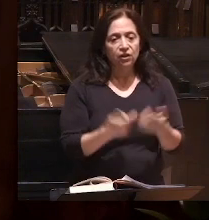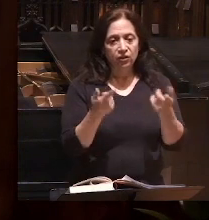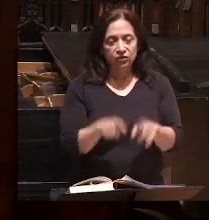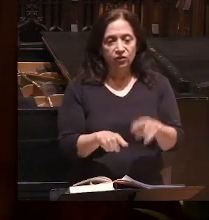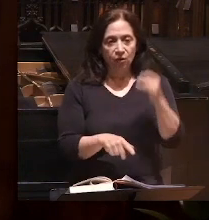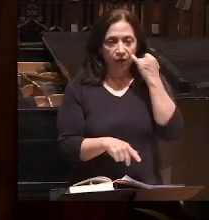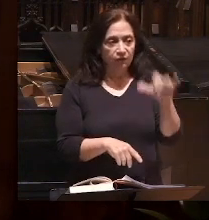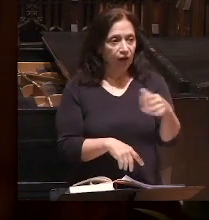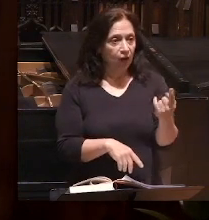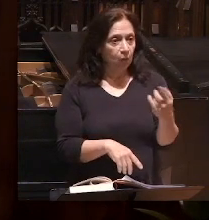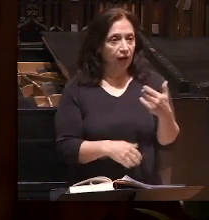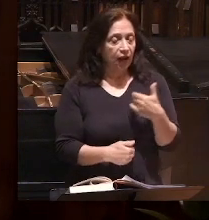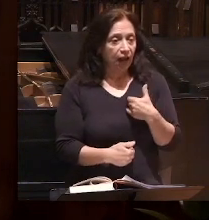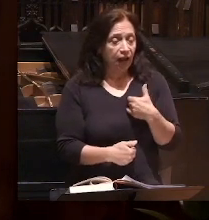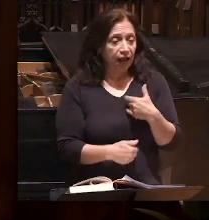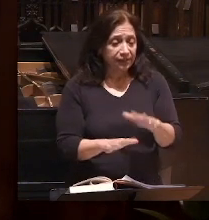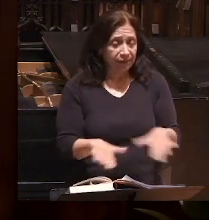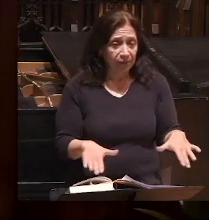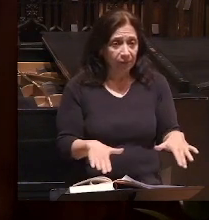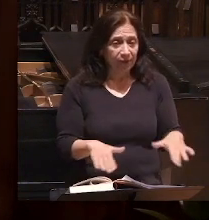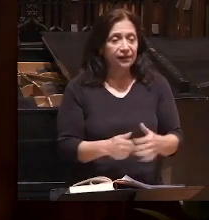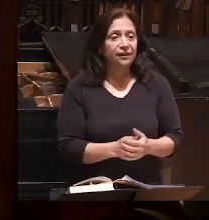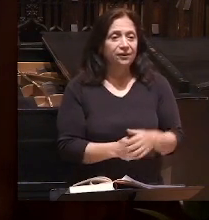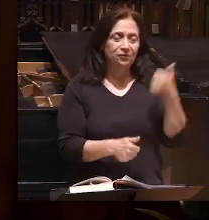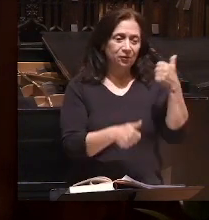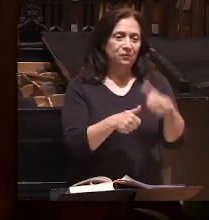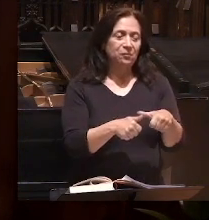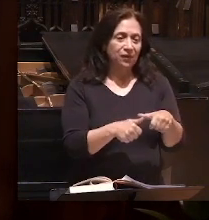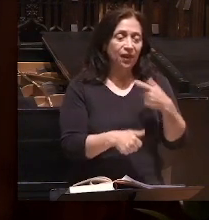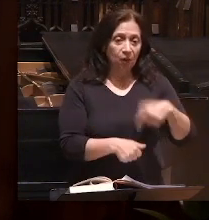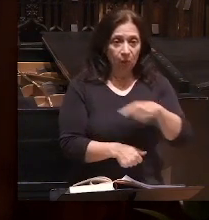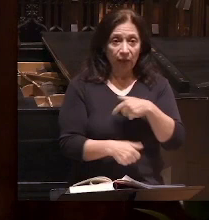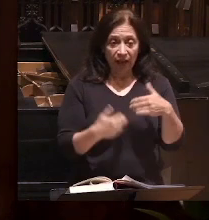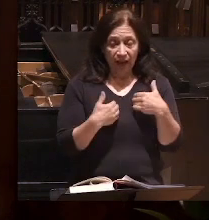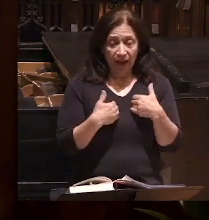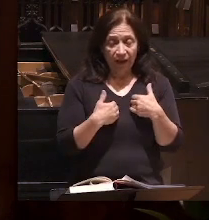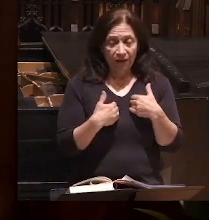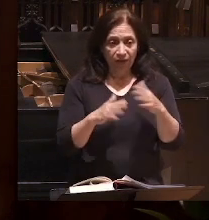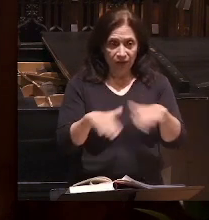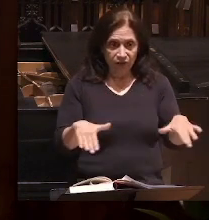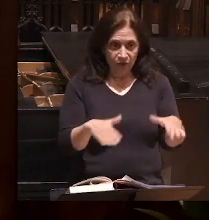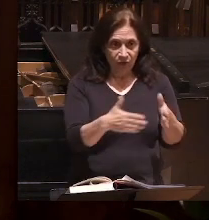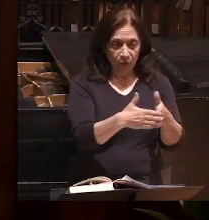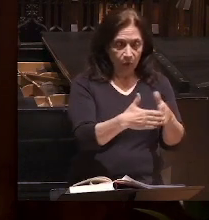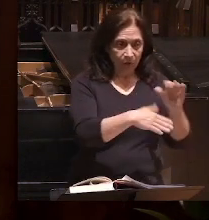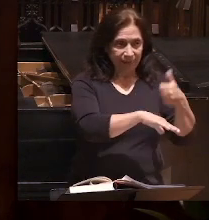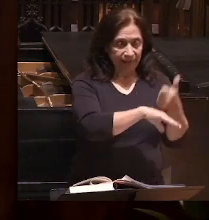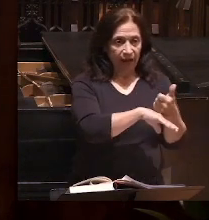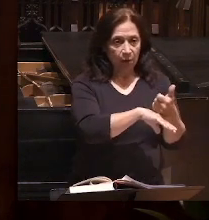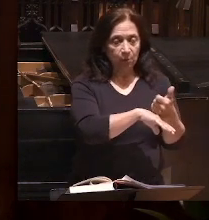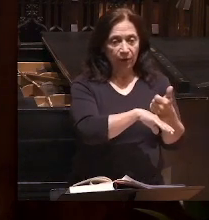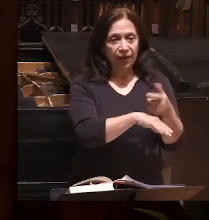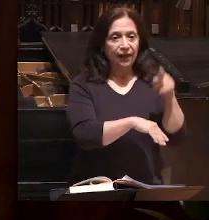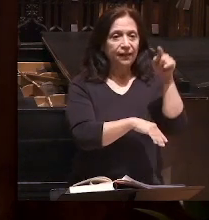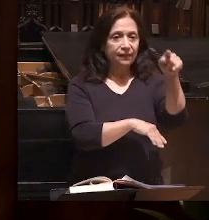there is anyone here who has little ones, please be reminded that we do have a children's corner set up